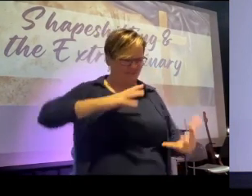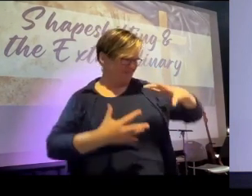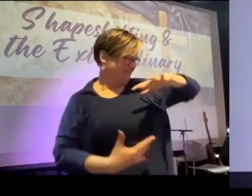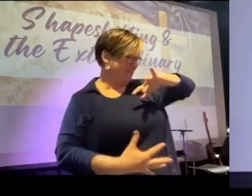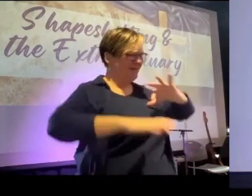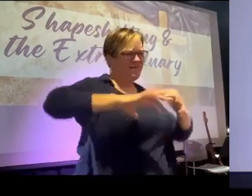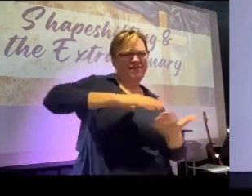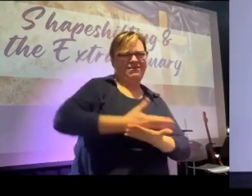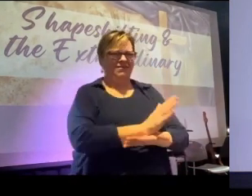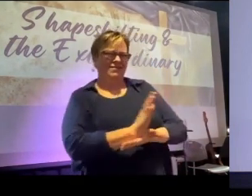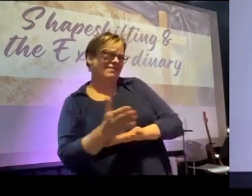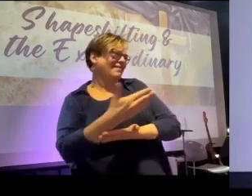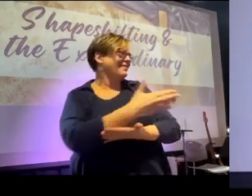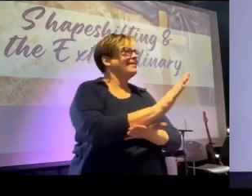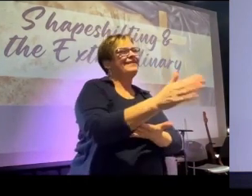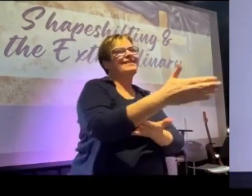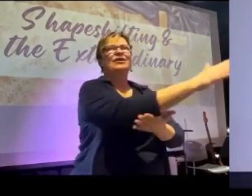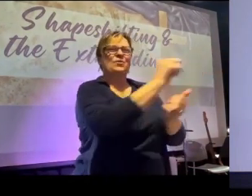Dazzling,